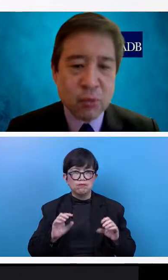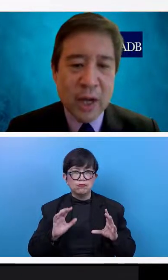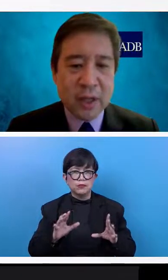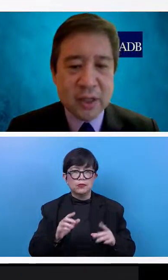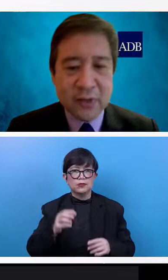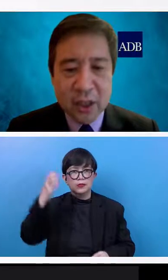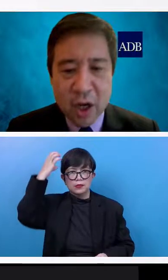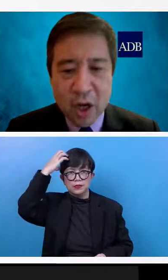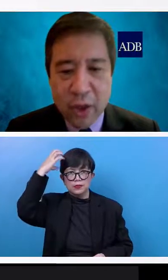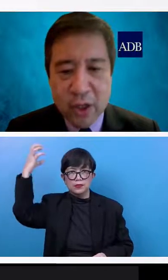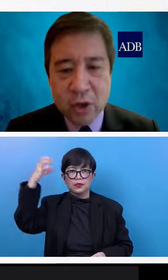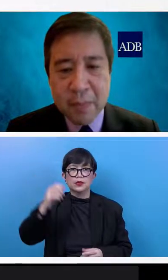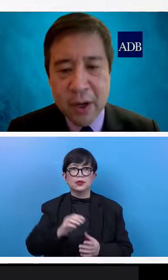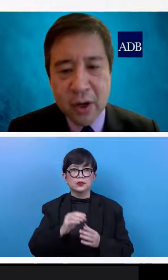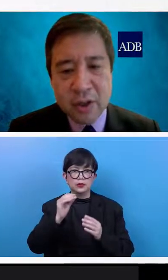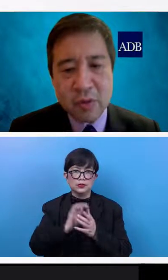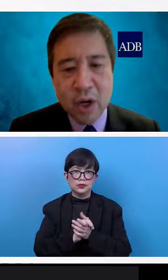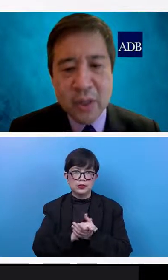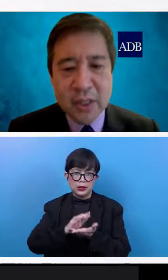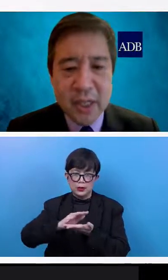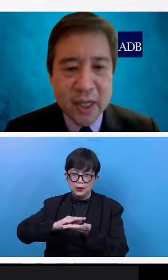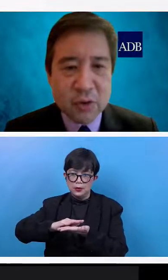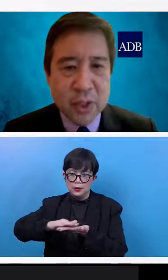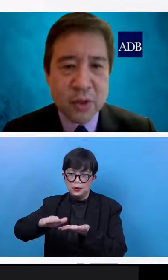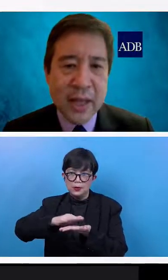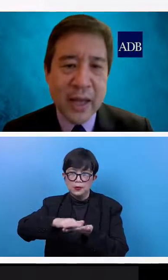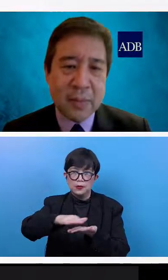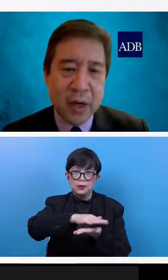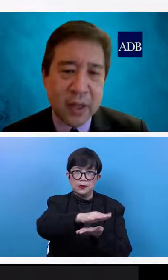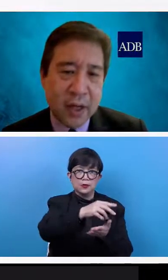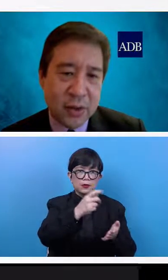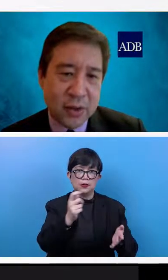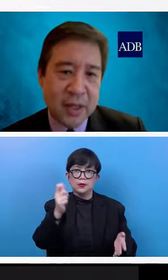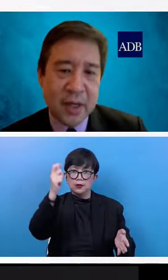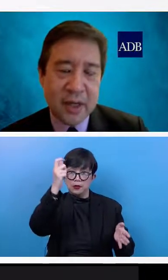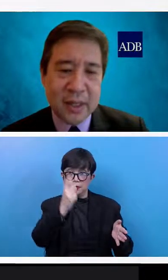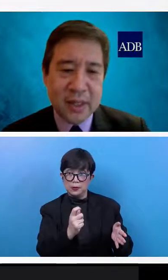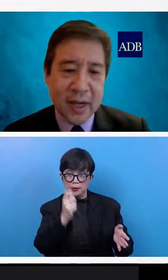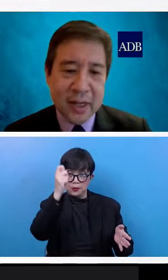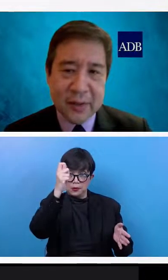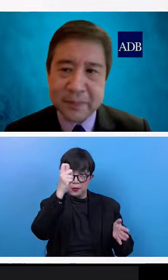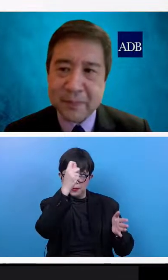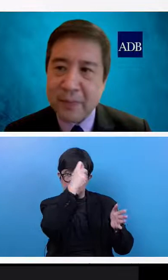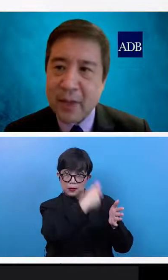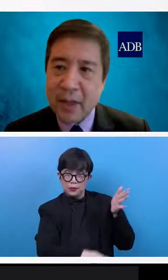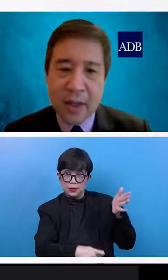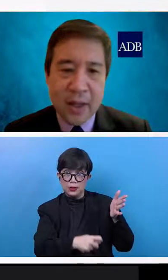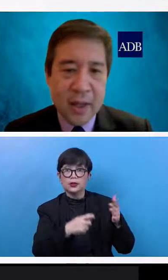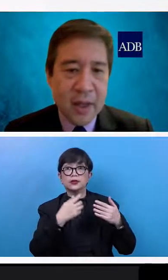it's still relatively low, whether you compare it to OECD countries or Latin American countries. Next slide.